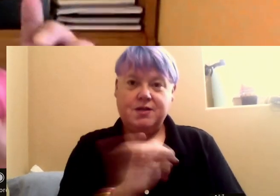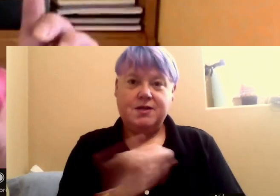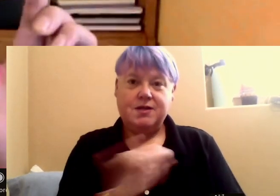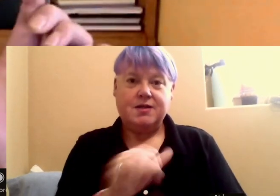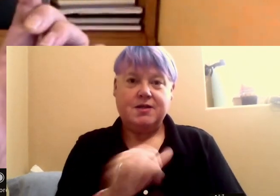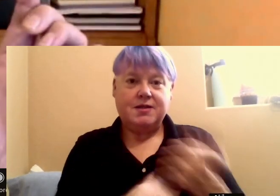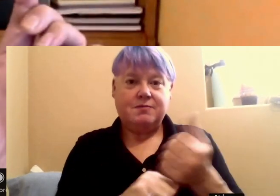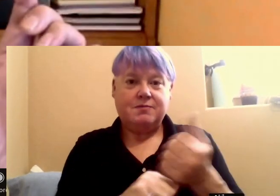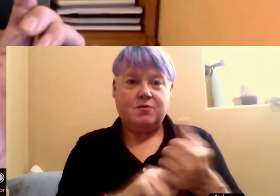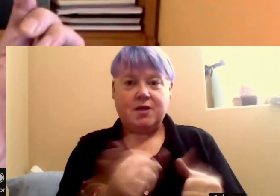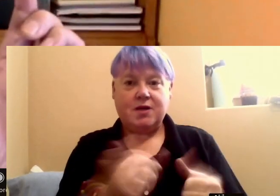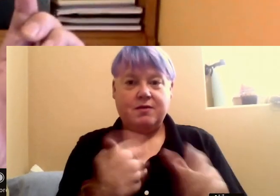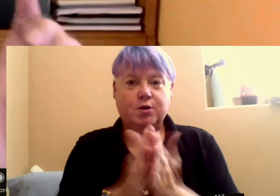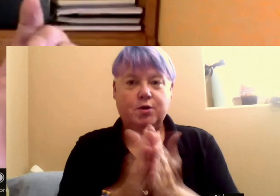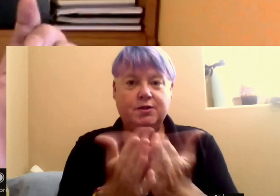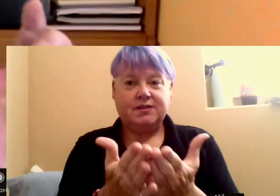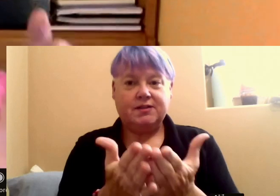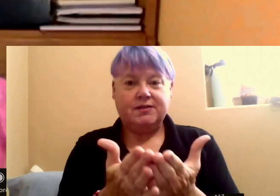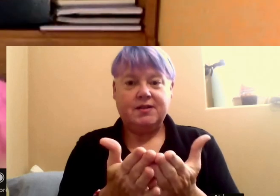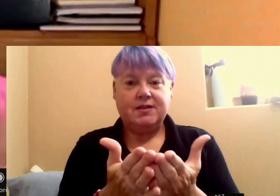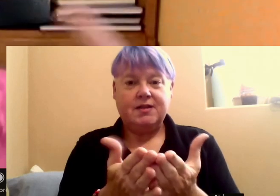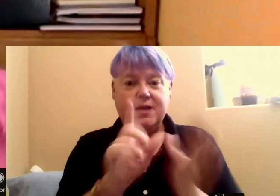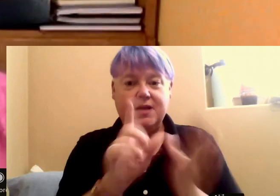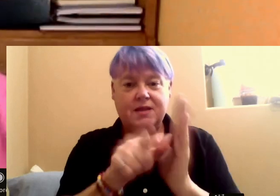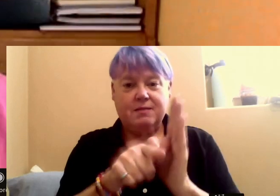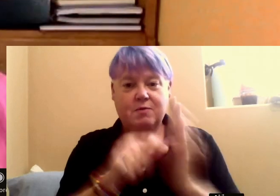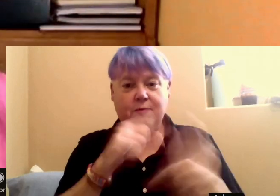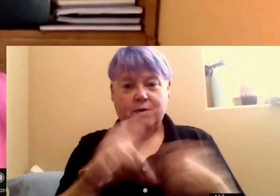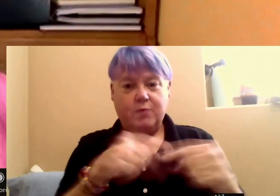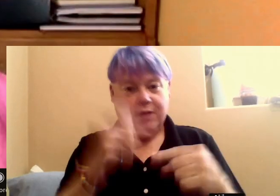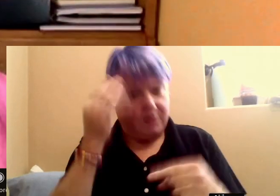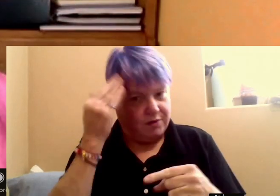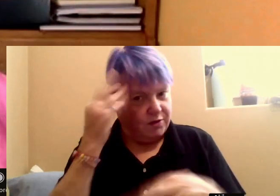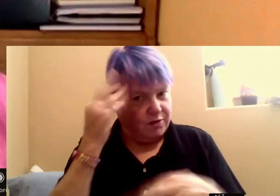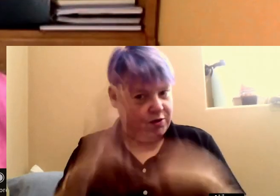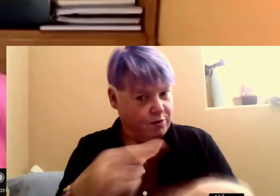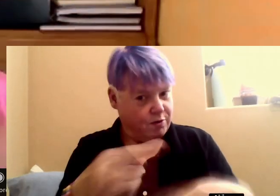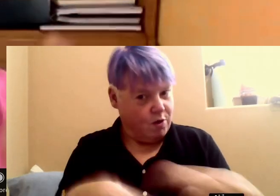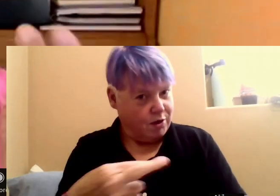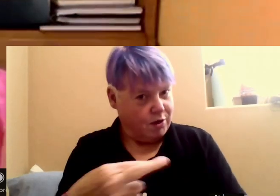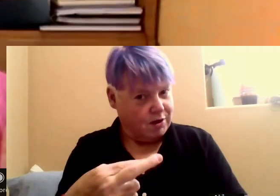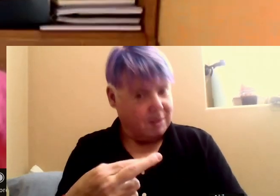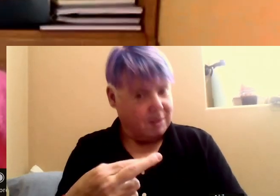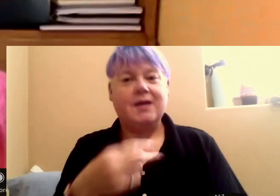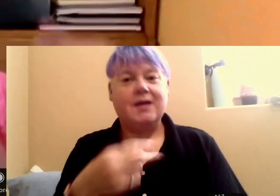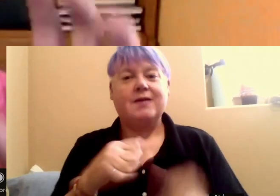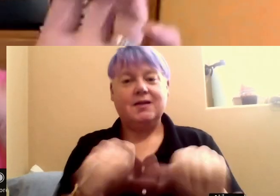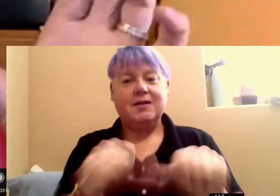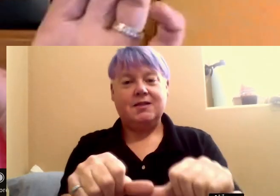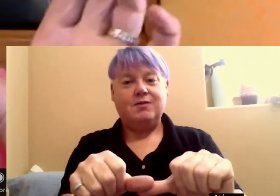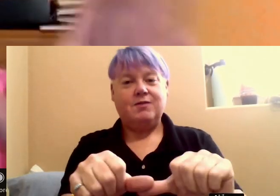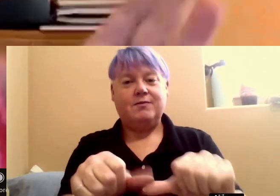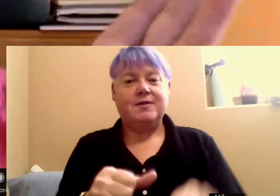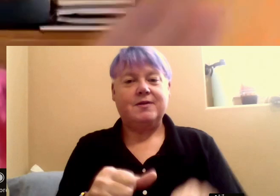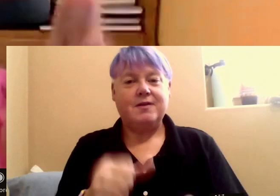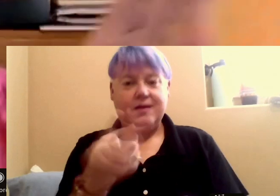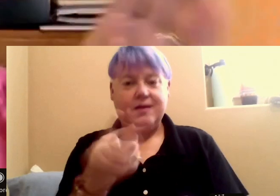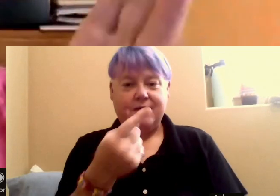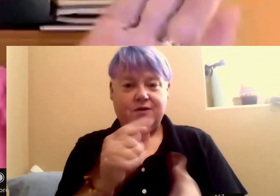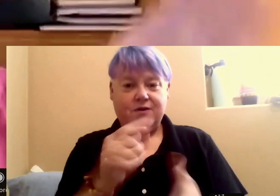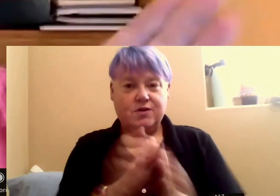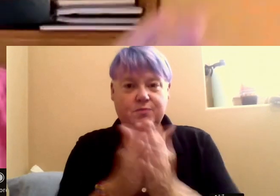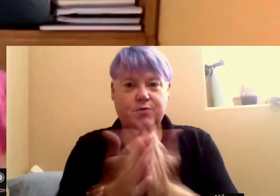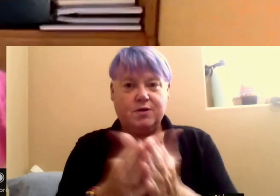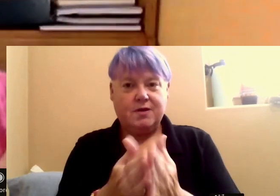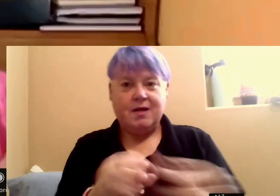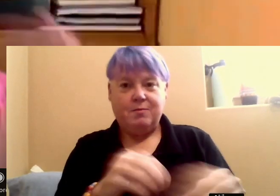books, the moment when you know you're on a roll. The first book I wrote or put together really was